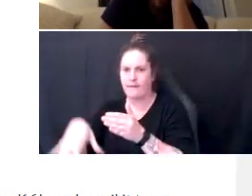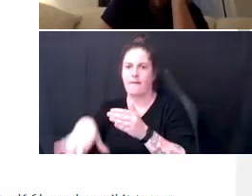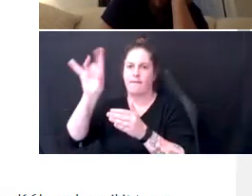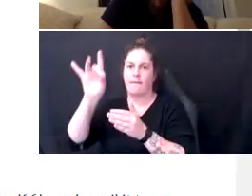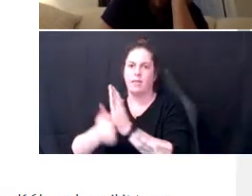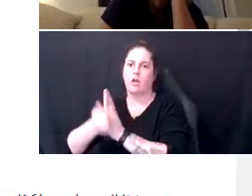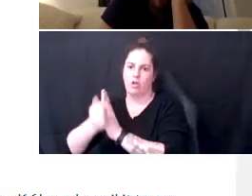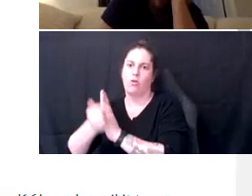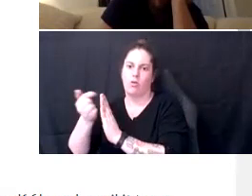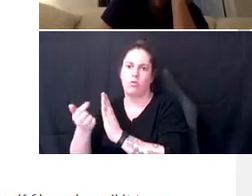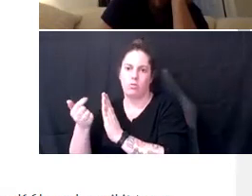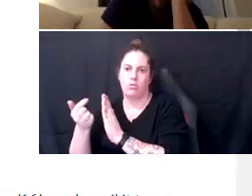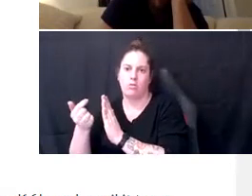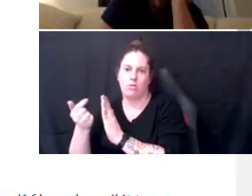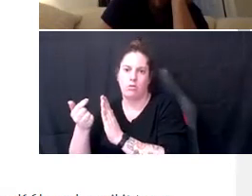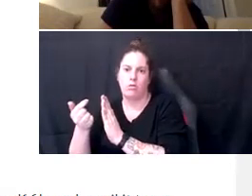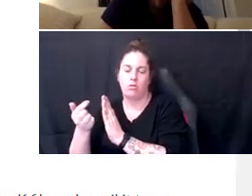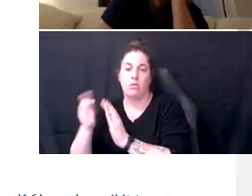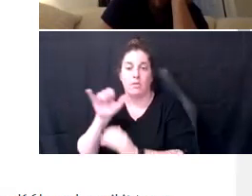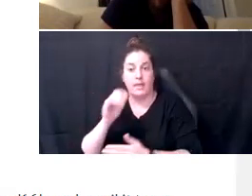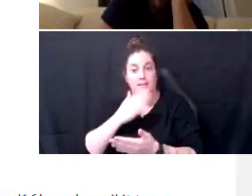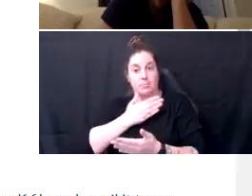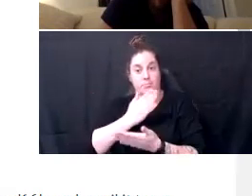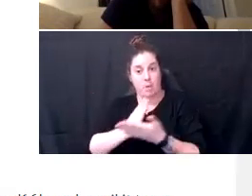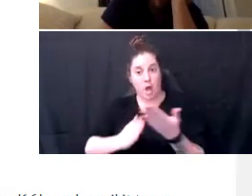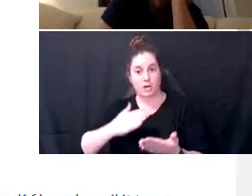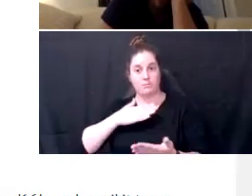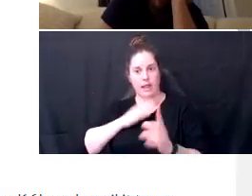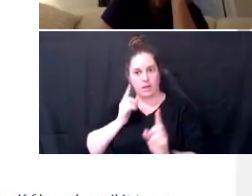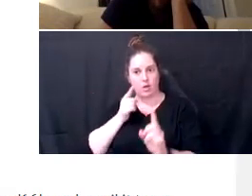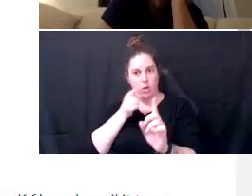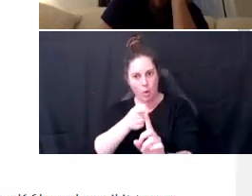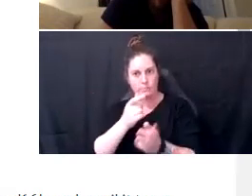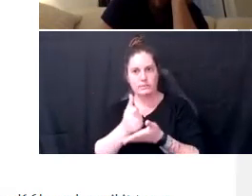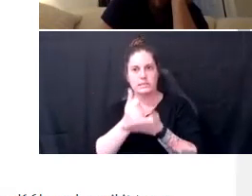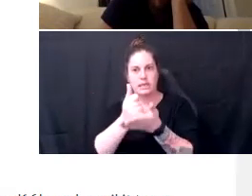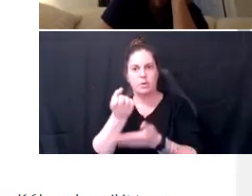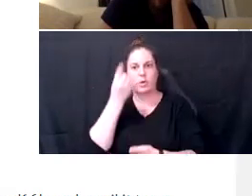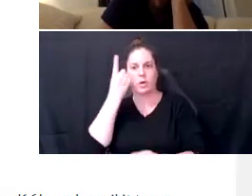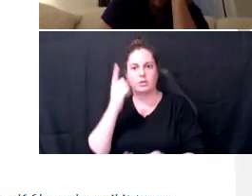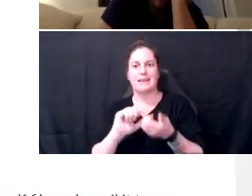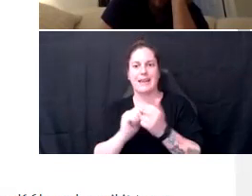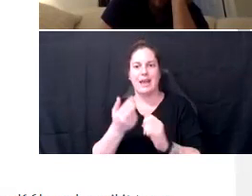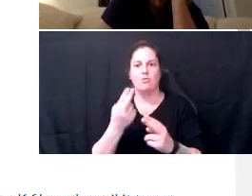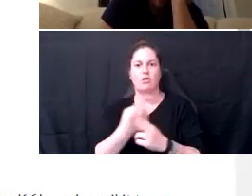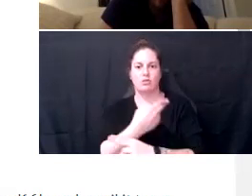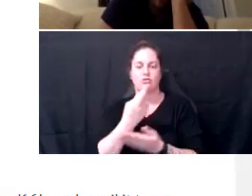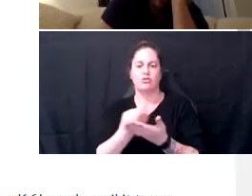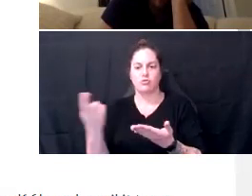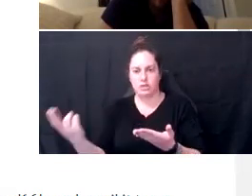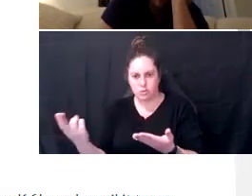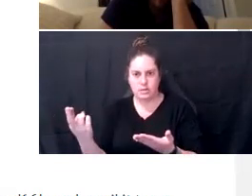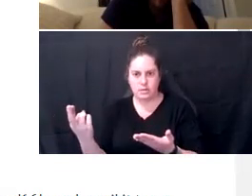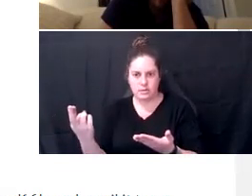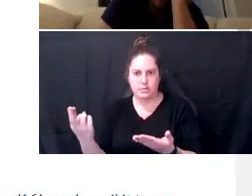project as well, how to find things utilizing these resources, right? For those of you that like to use